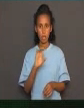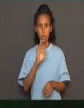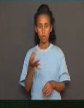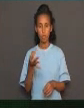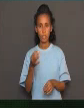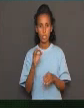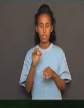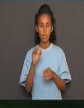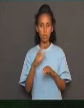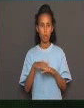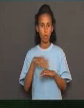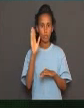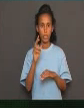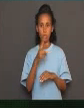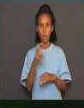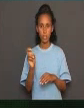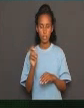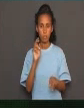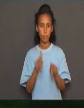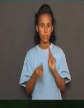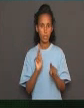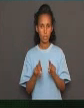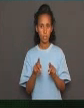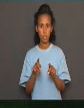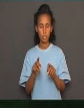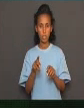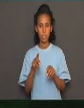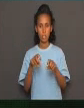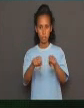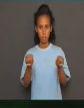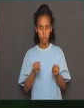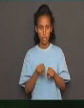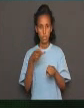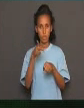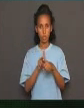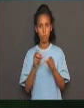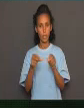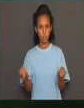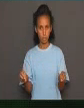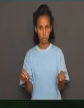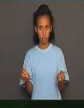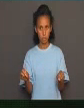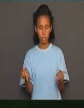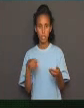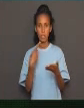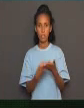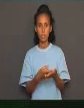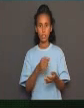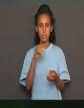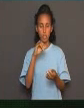population densities of over 200 people per square